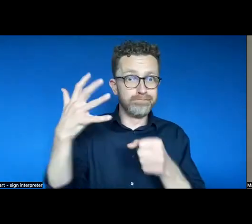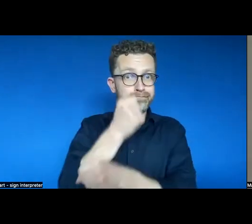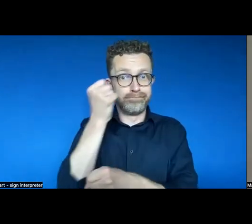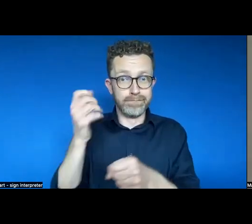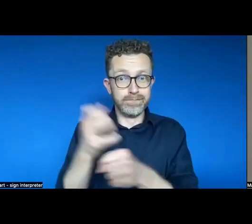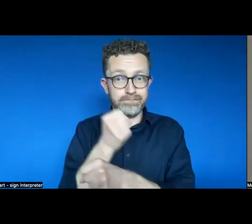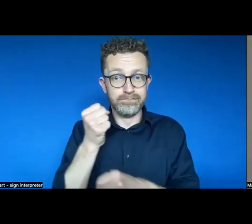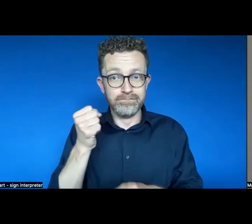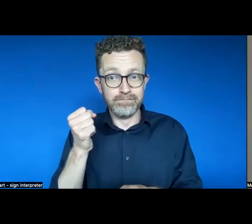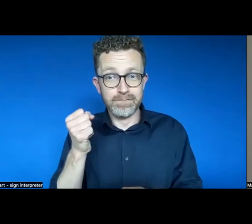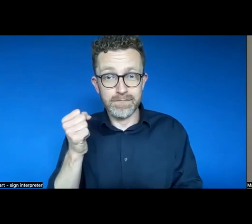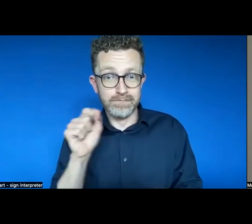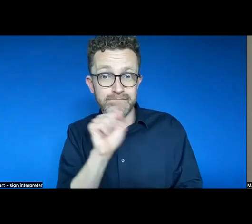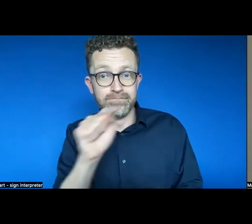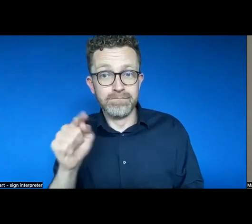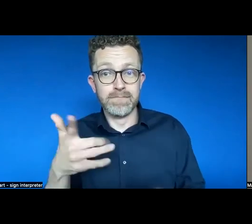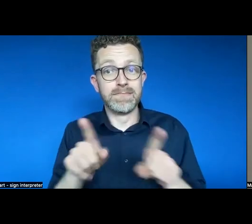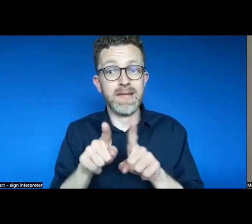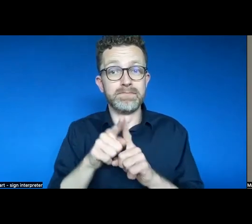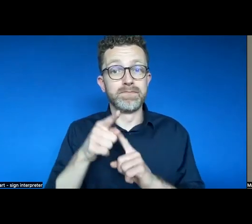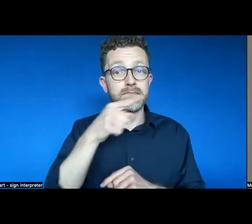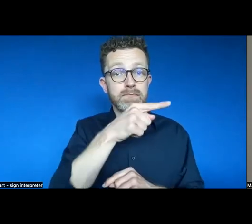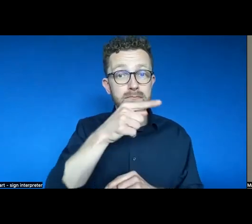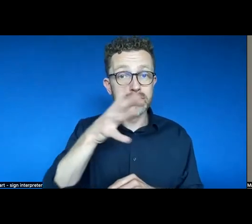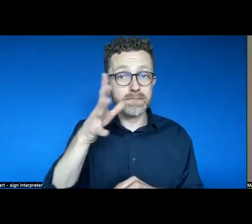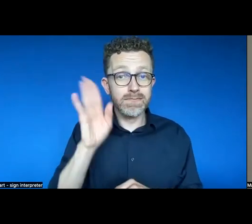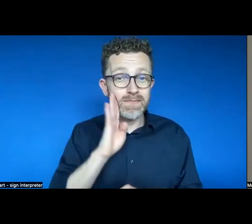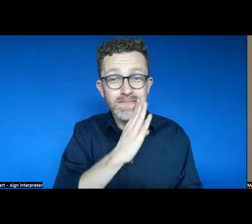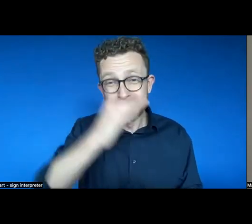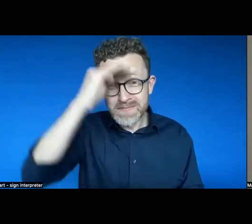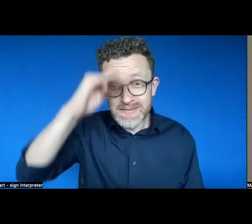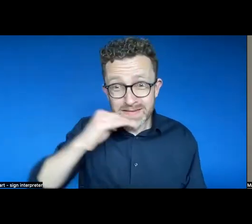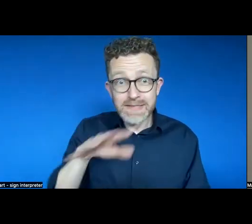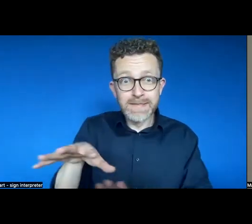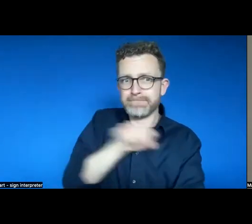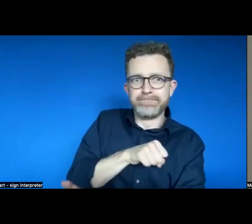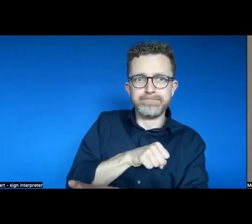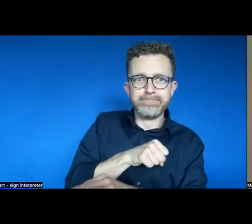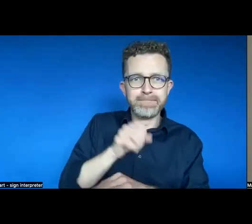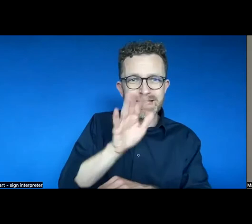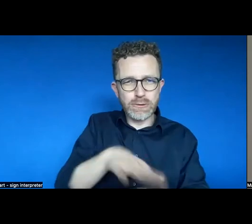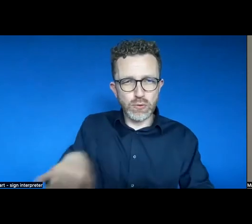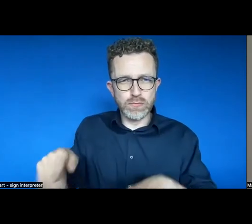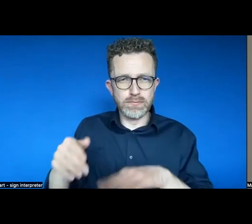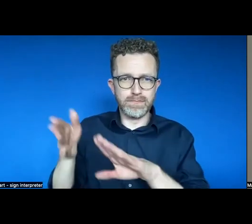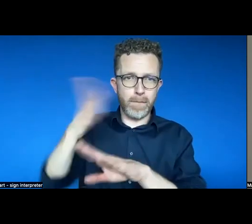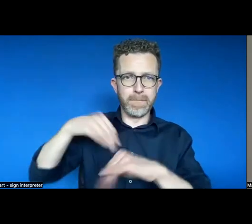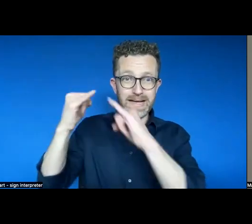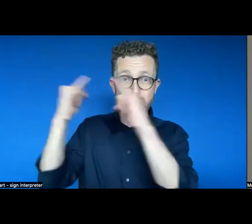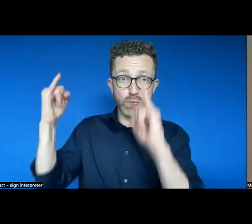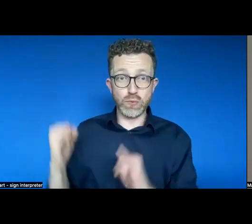they received services at the community levels in our organization. So we are ready.